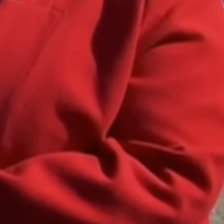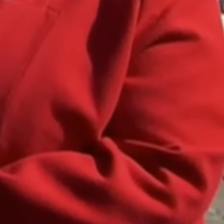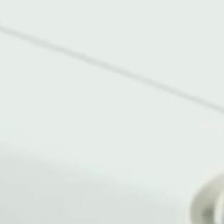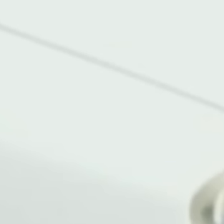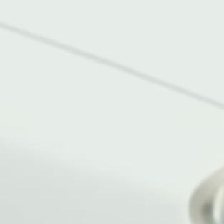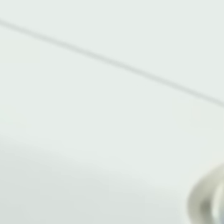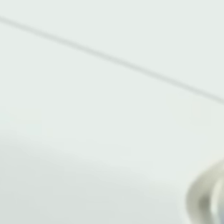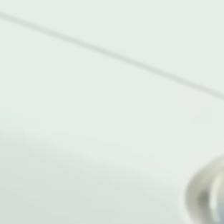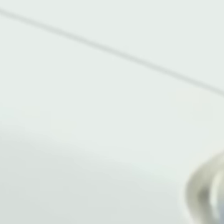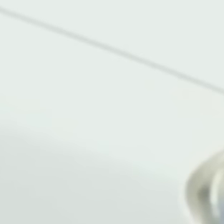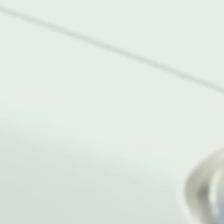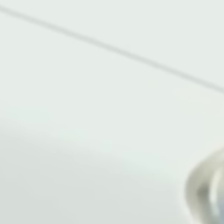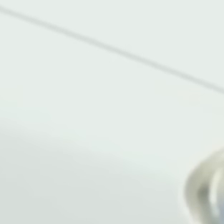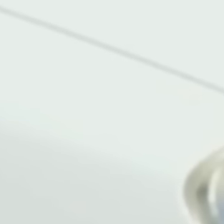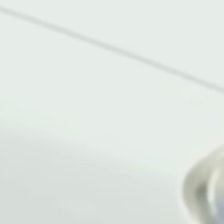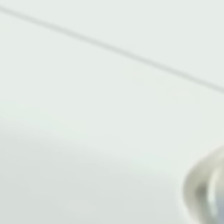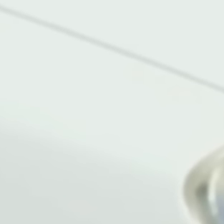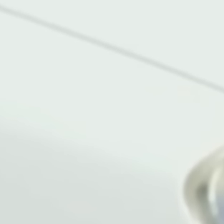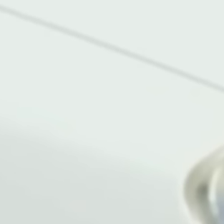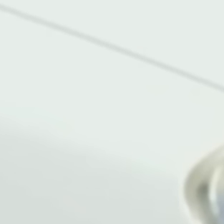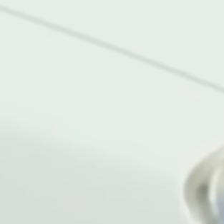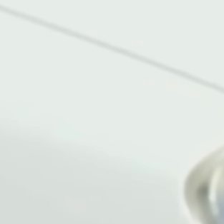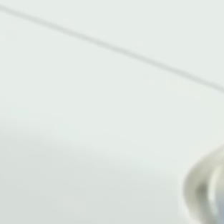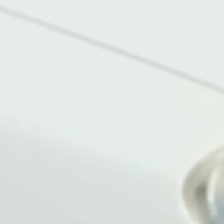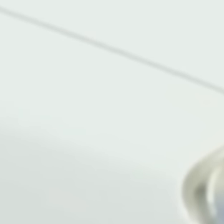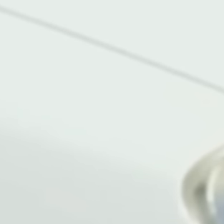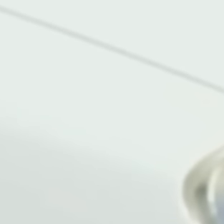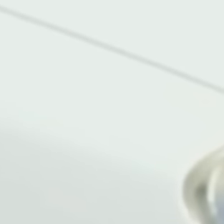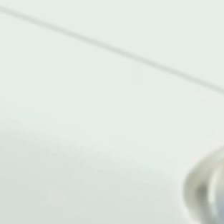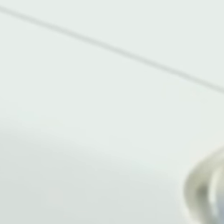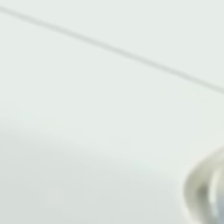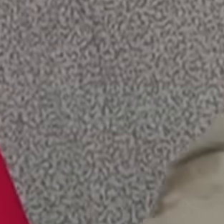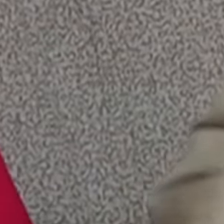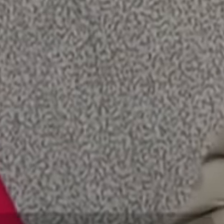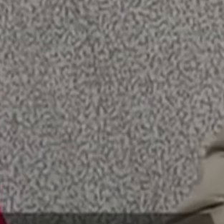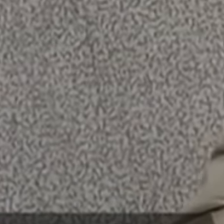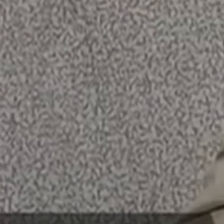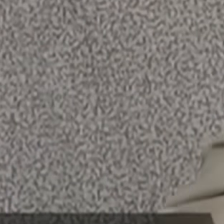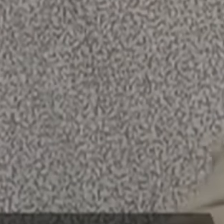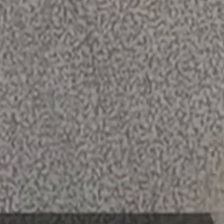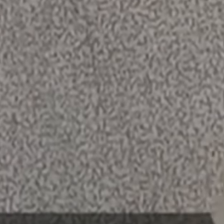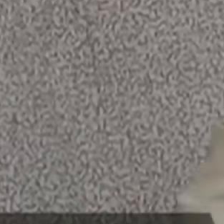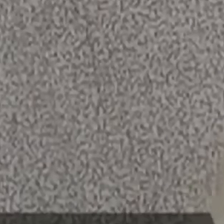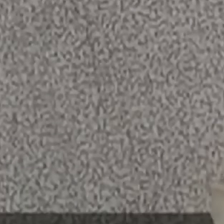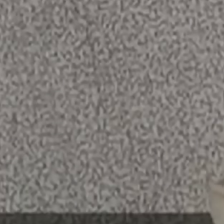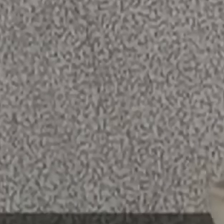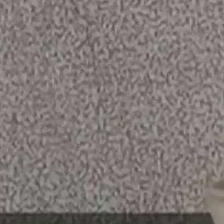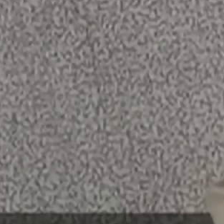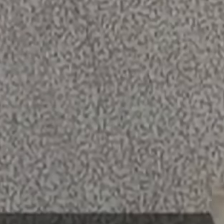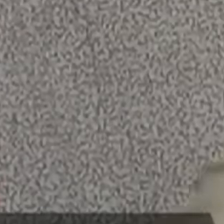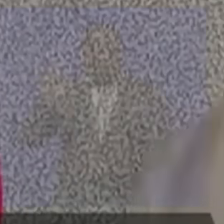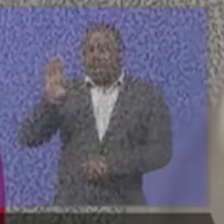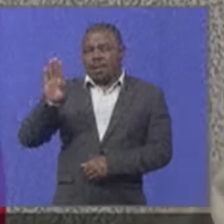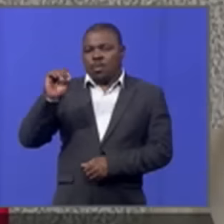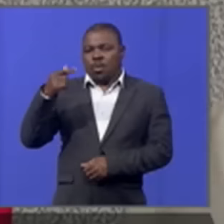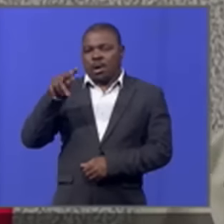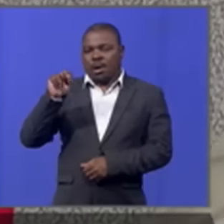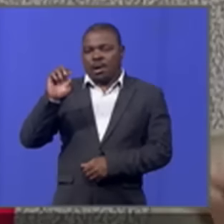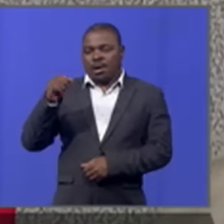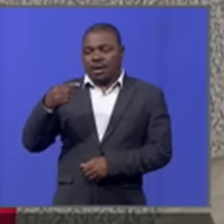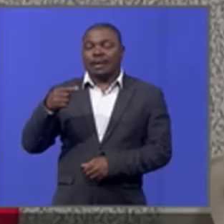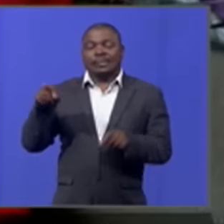how I felt like this is becoming kind of easy to me. Khabagare le Bohamofokeng a re o ne a rotloediwa ke mmagwe yo le